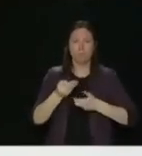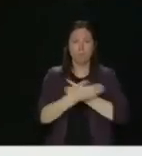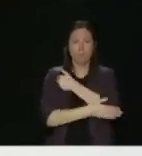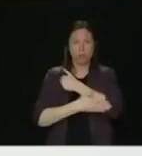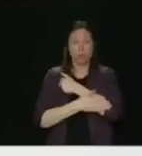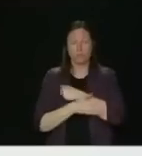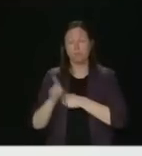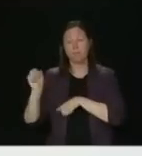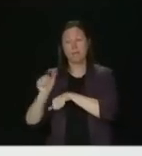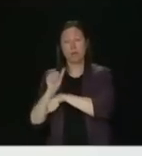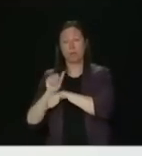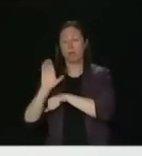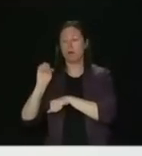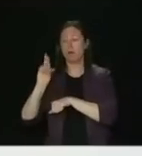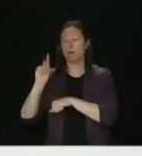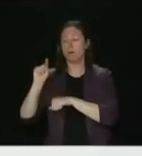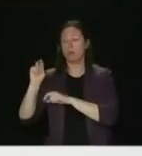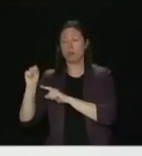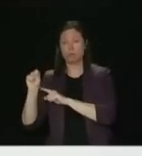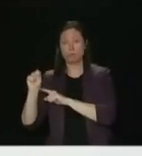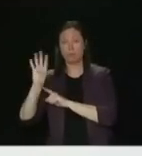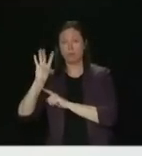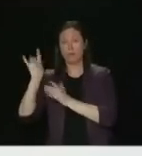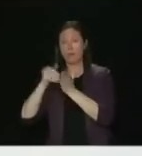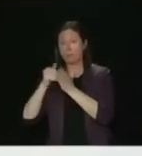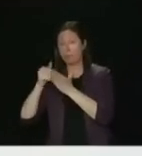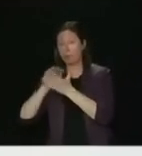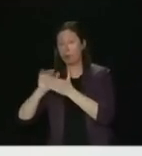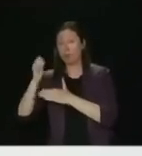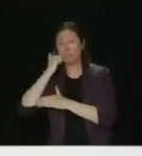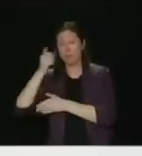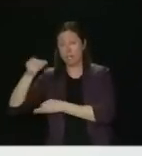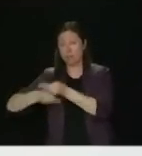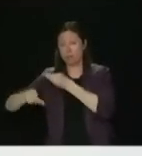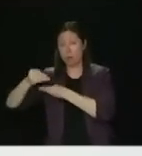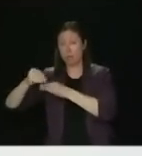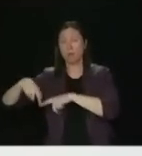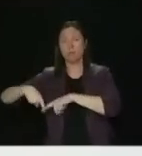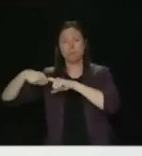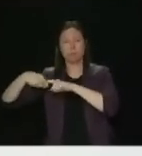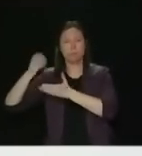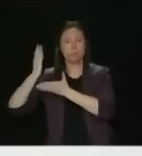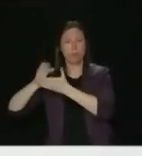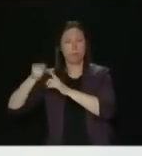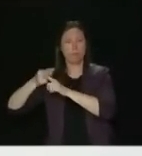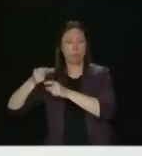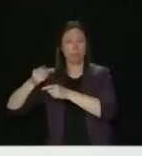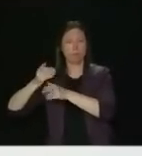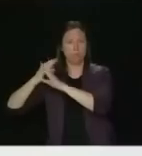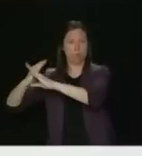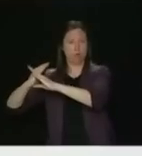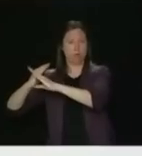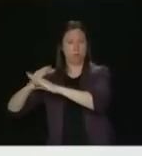Coutts, Alberta, about $48 million in daily trade has been affected by the blockades.